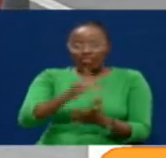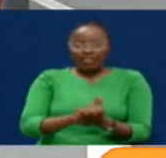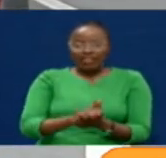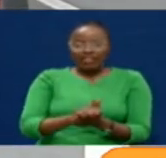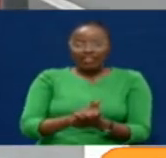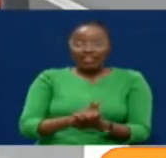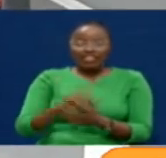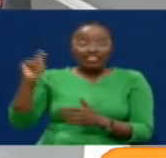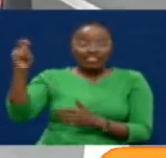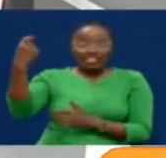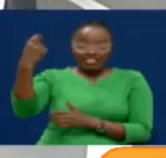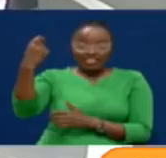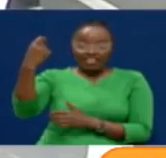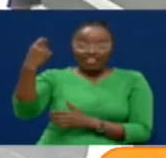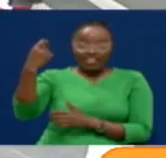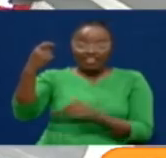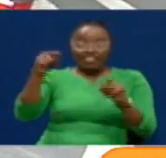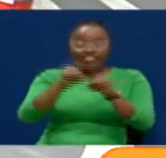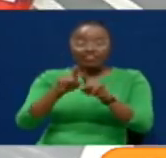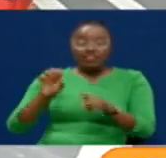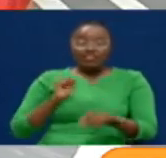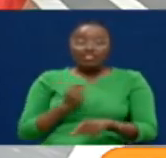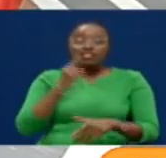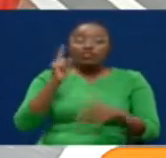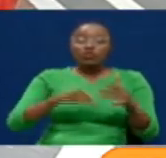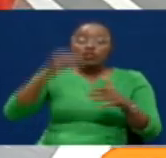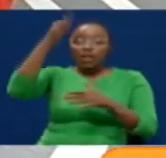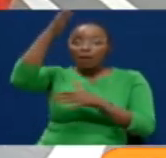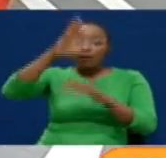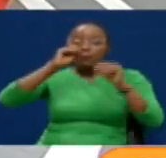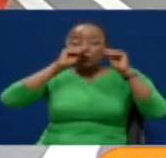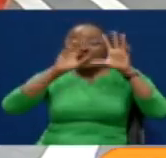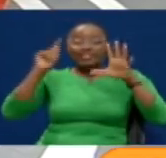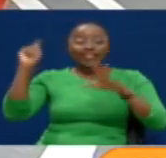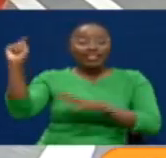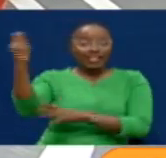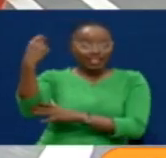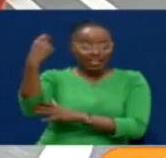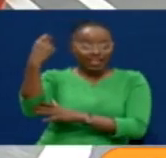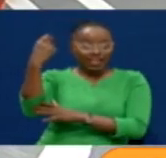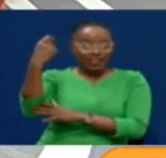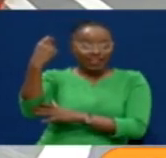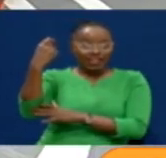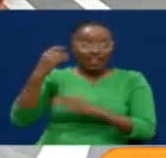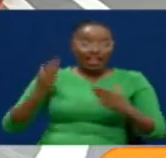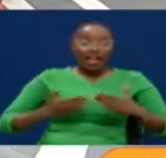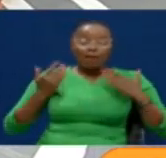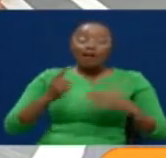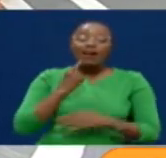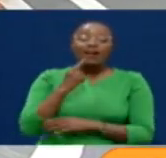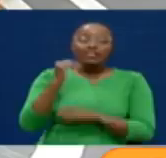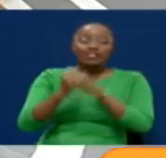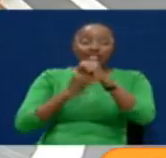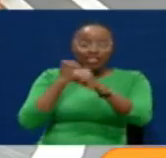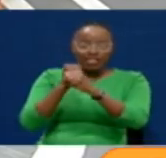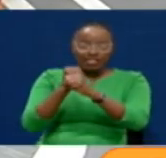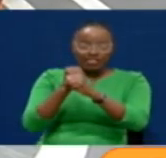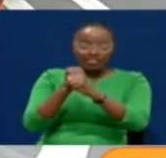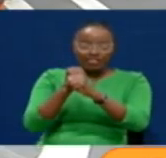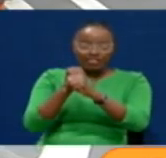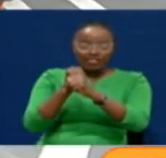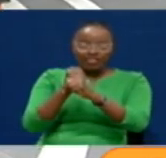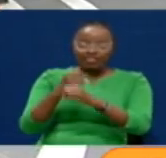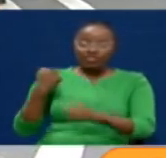This is Kenya. And like the senator says, God bless Kenya, and happy 100th birthday,